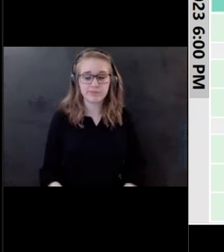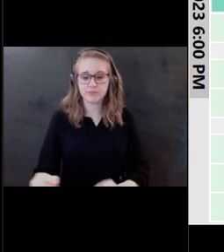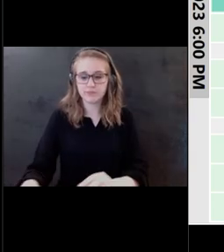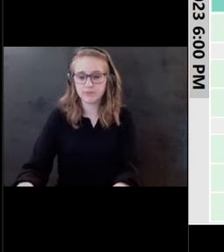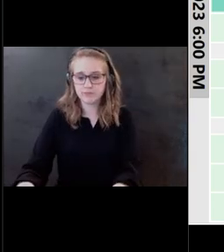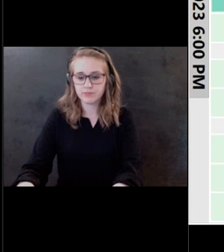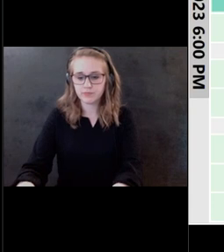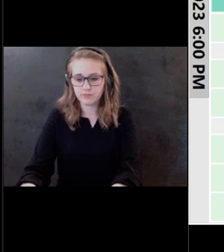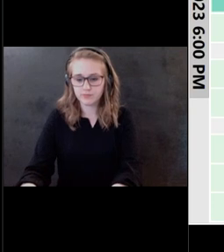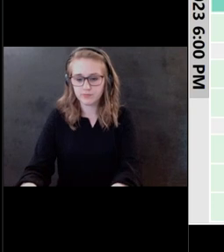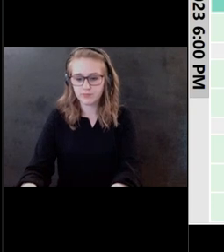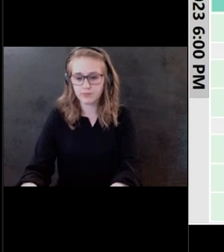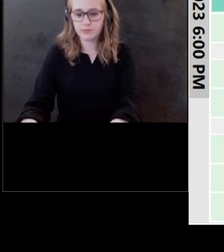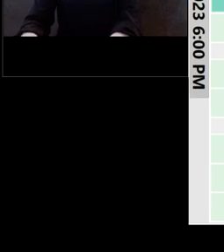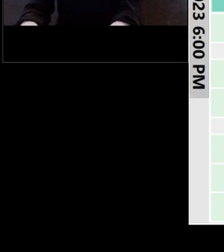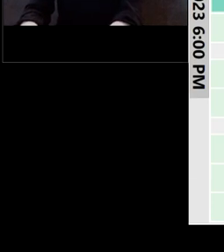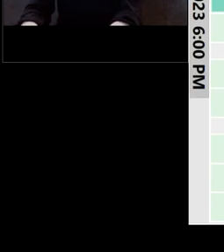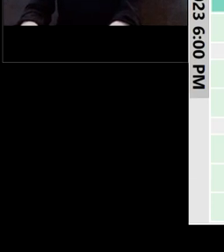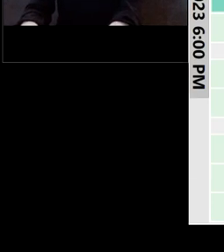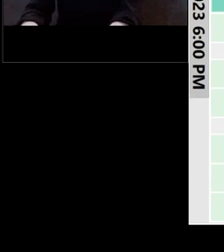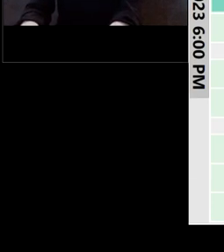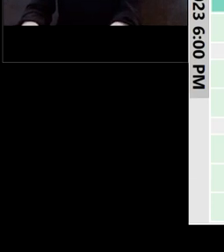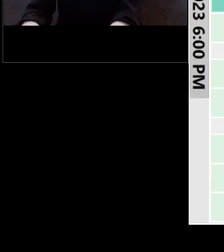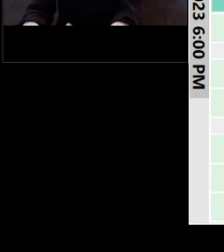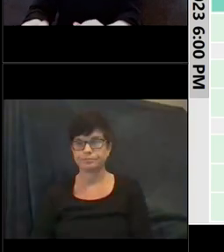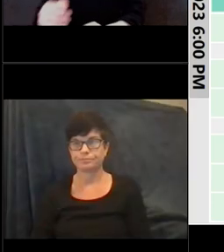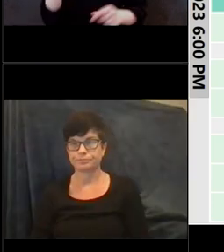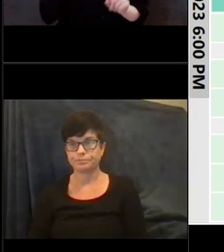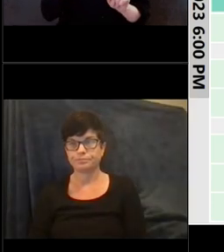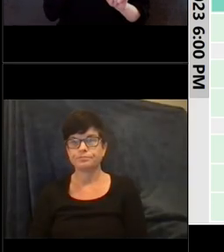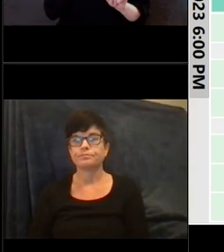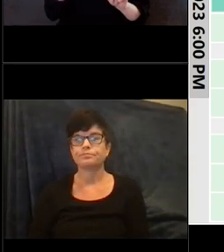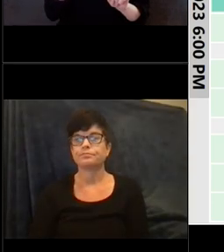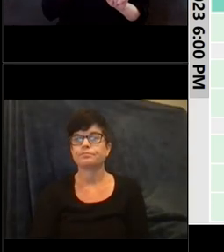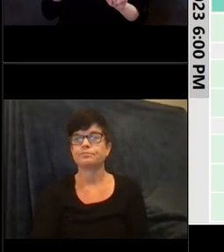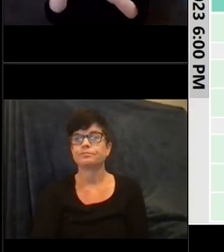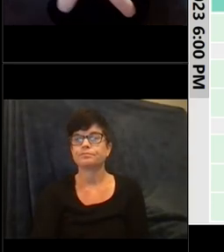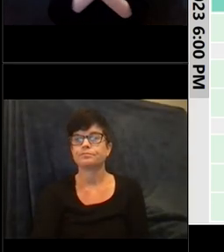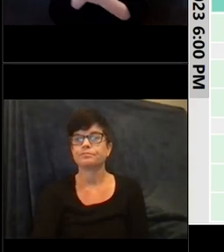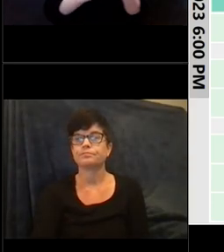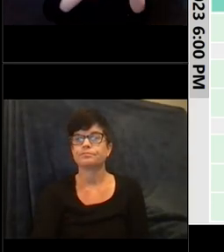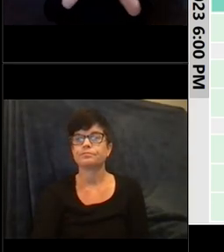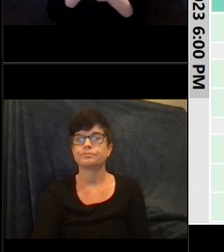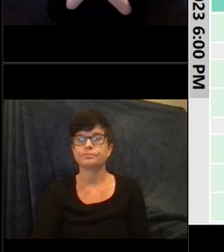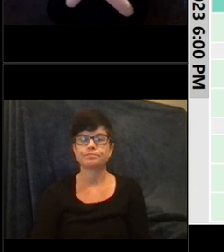At this point of the game, they should have secured some kind of financing.